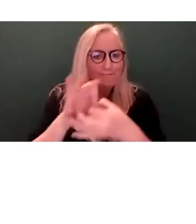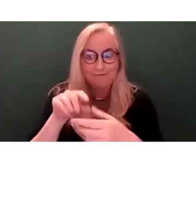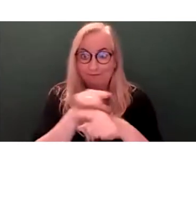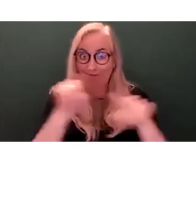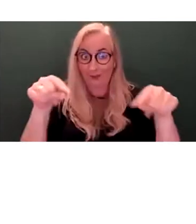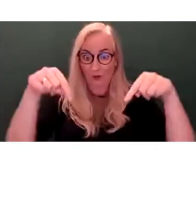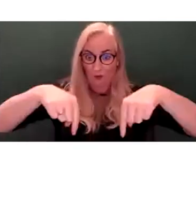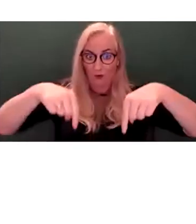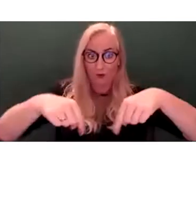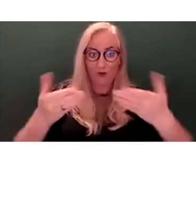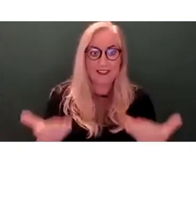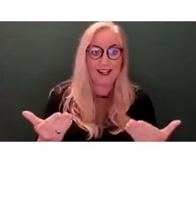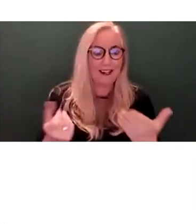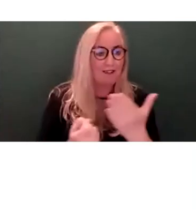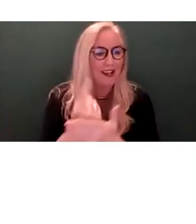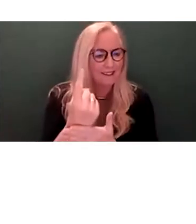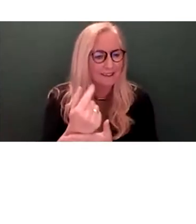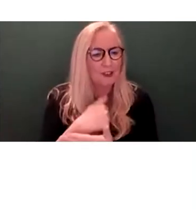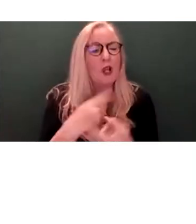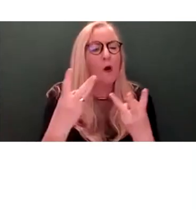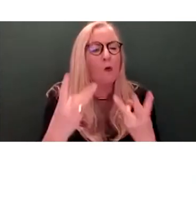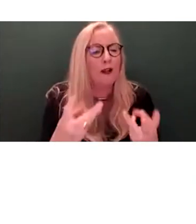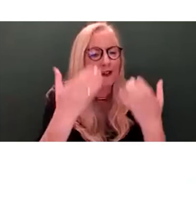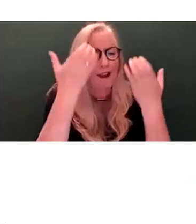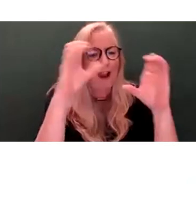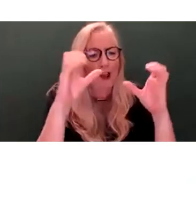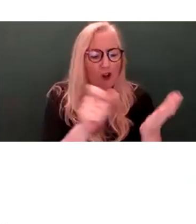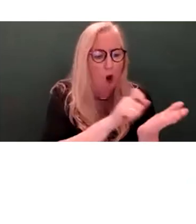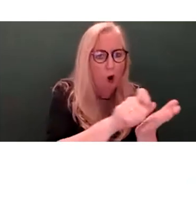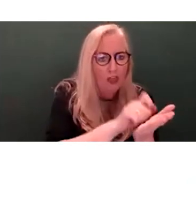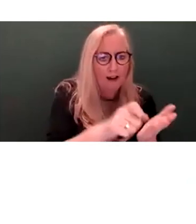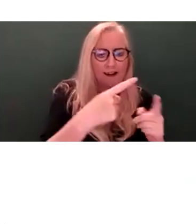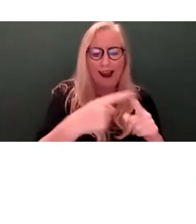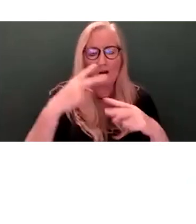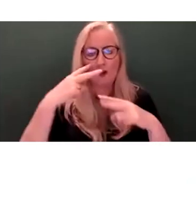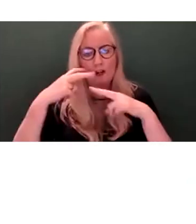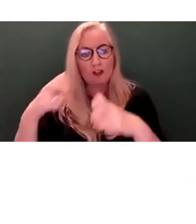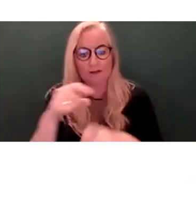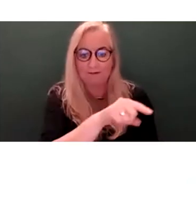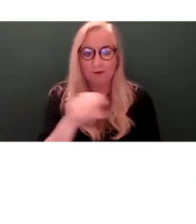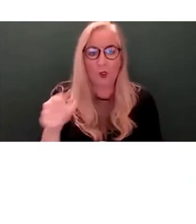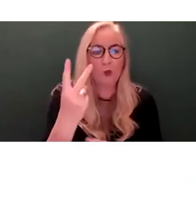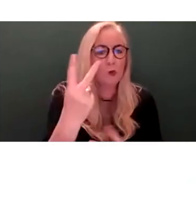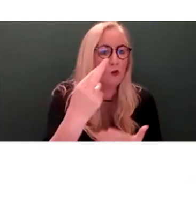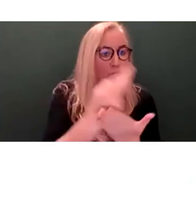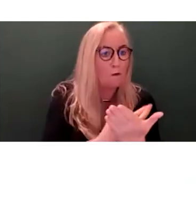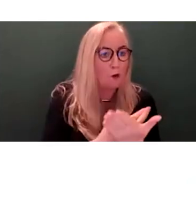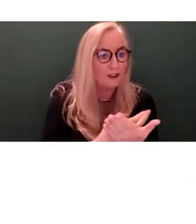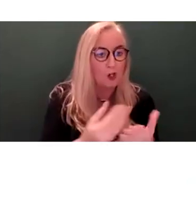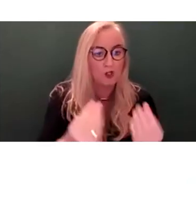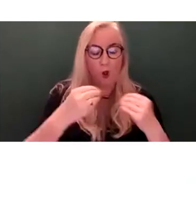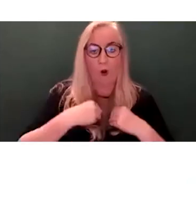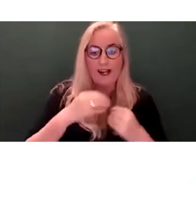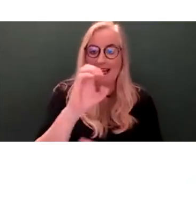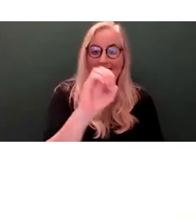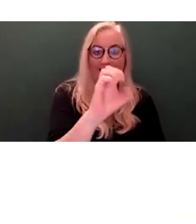event. I would like to acknowledge the authors and researchers of these two reports, both our own